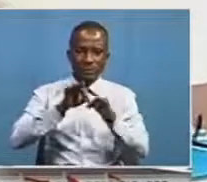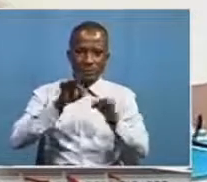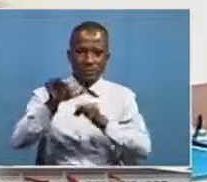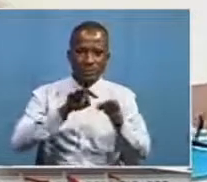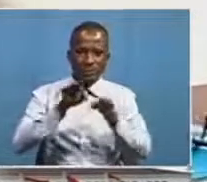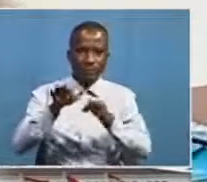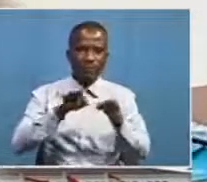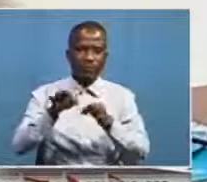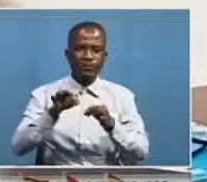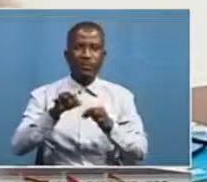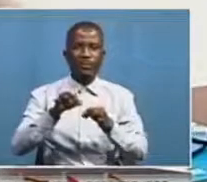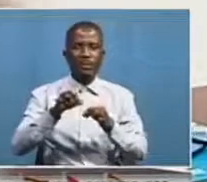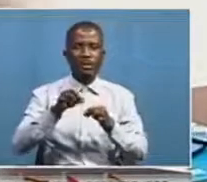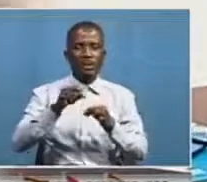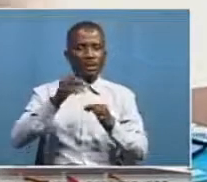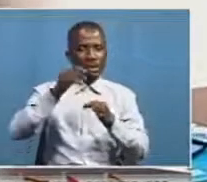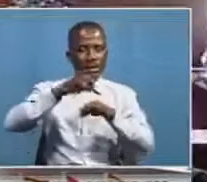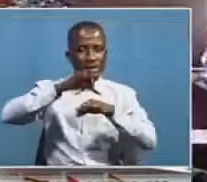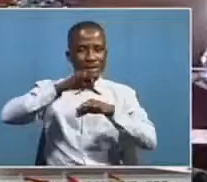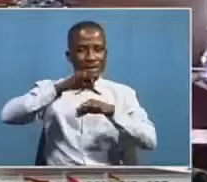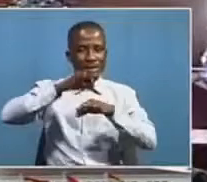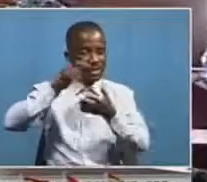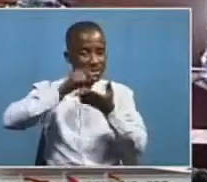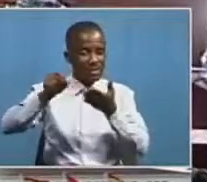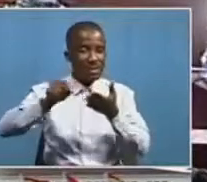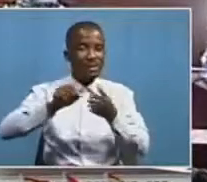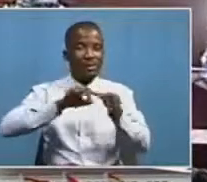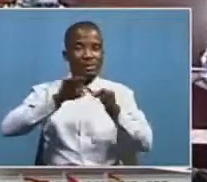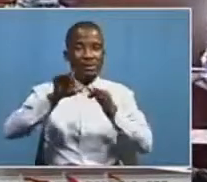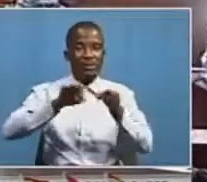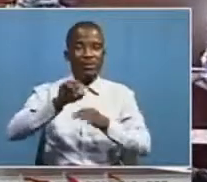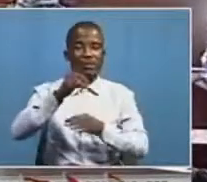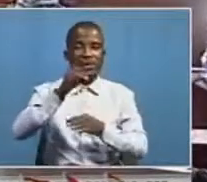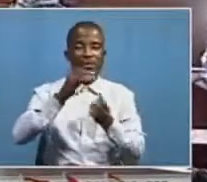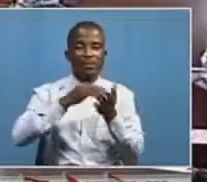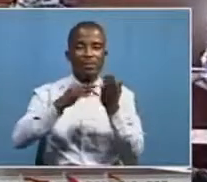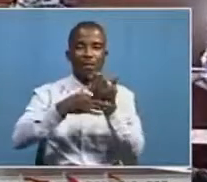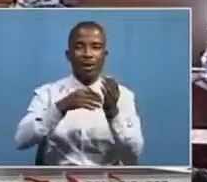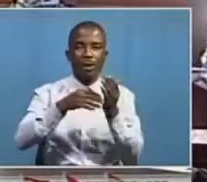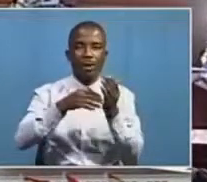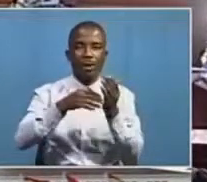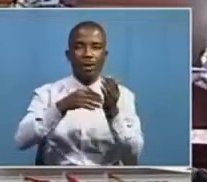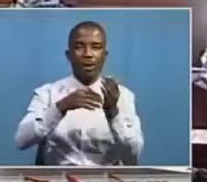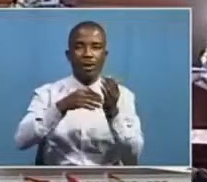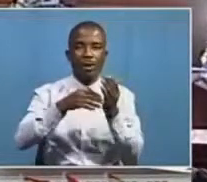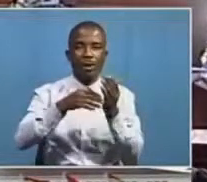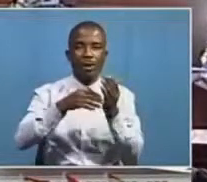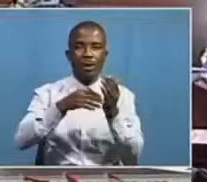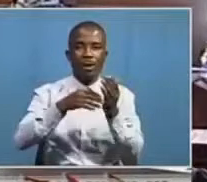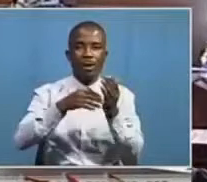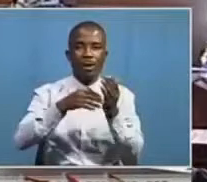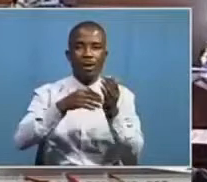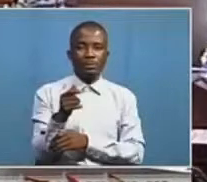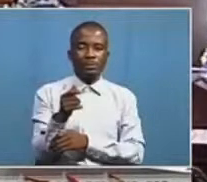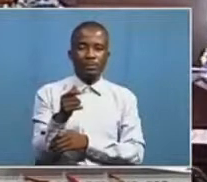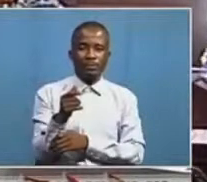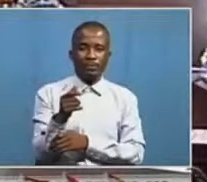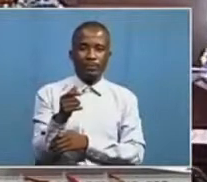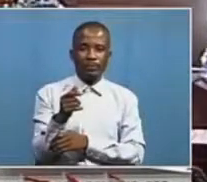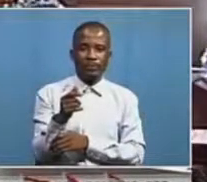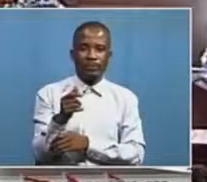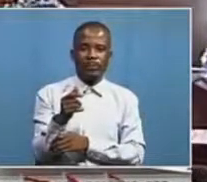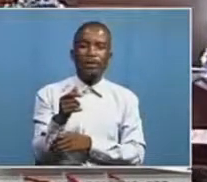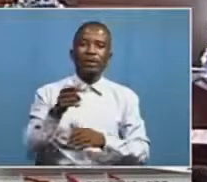of PW1, Mr. Esiedun Ketia, on 1st February 2021 by counsel for the second respondent as follows.